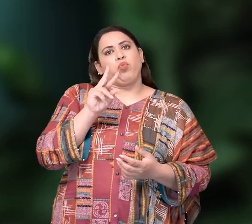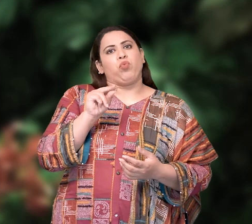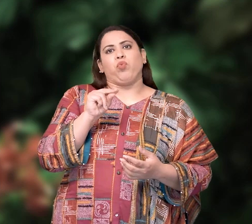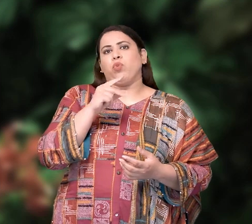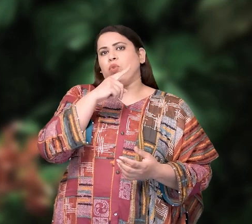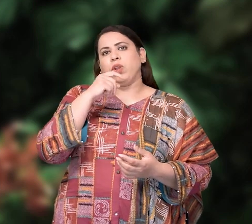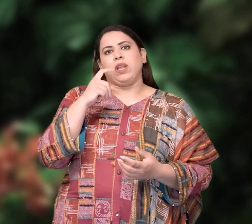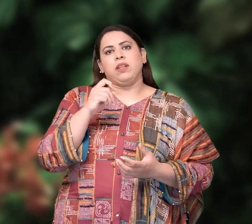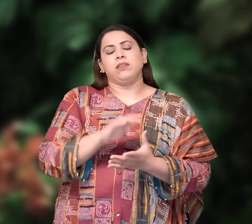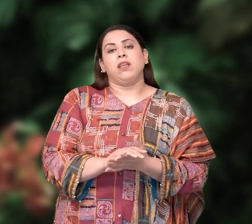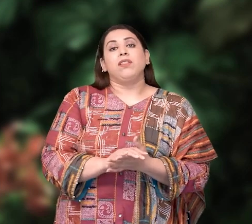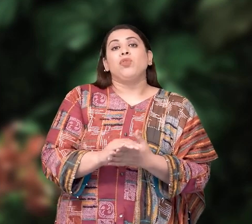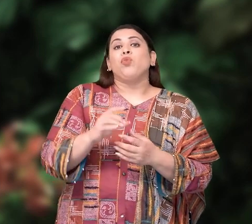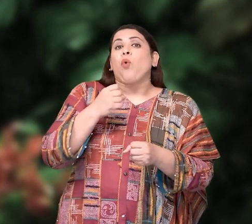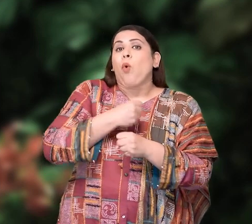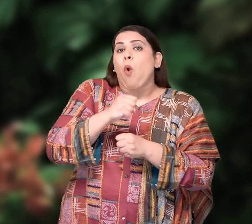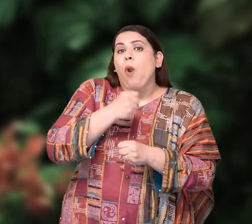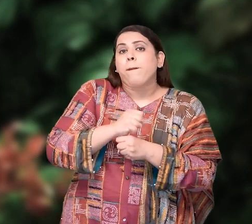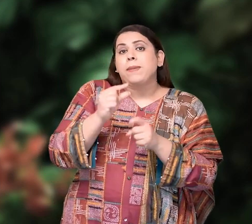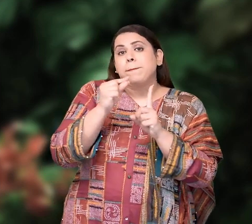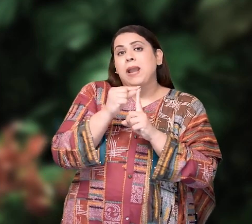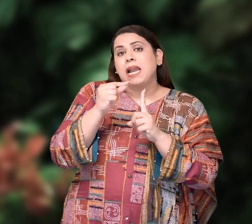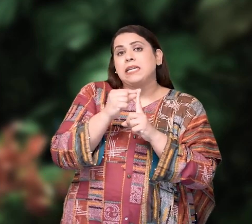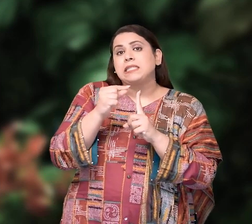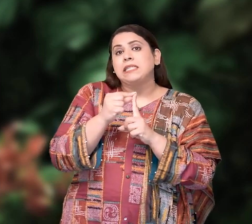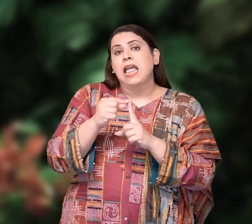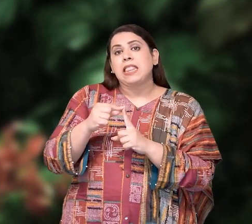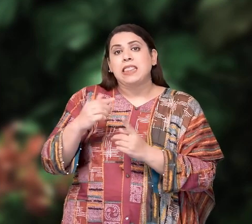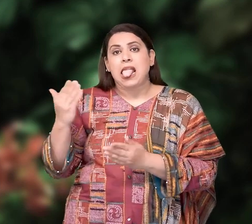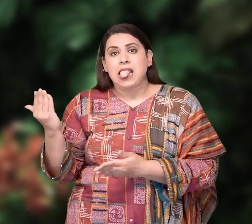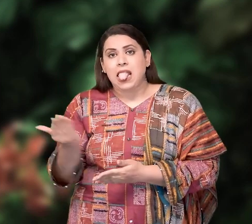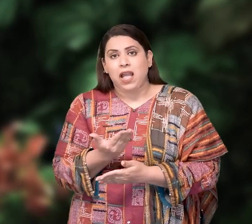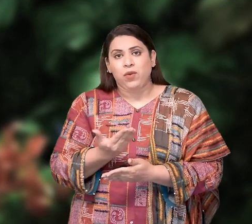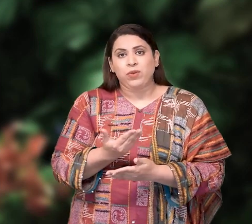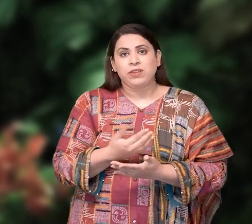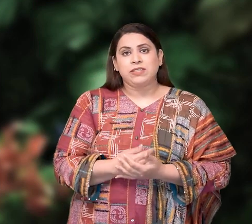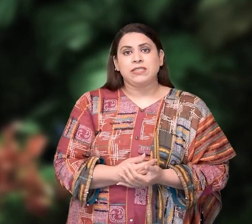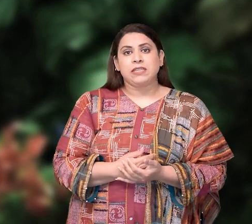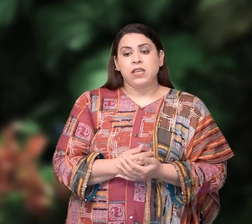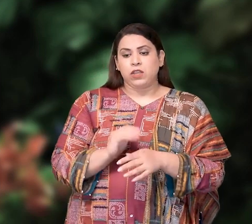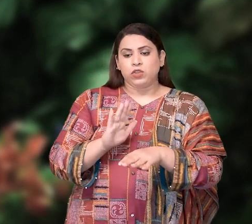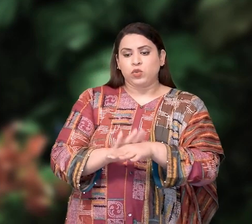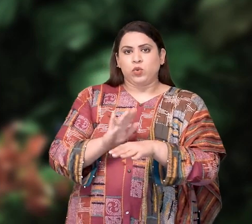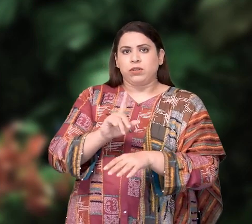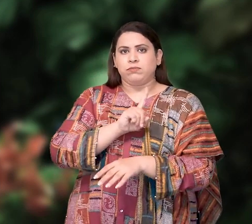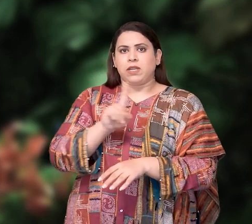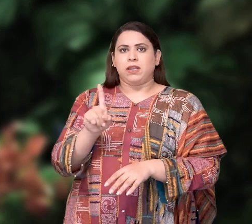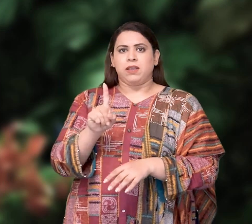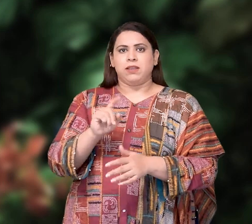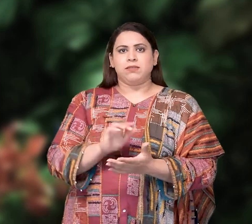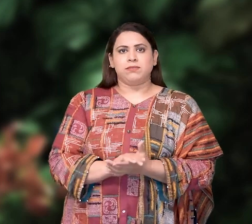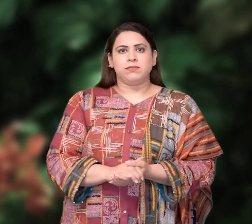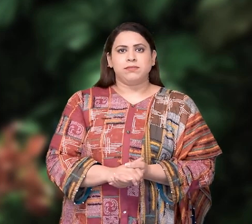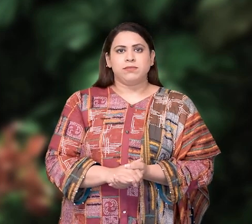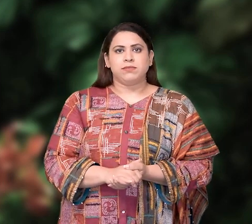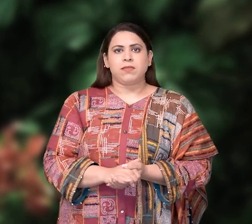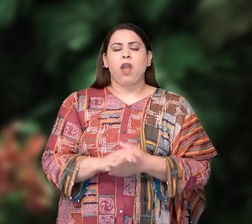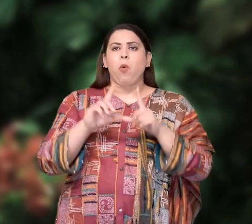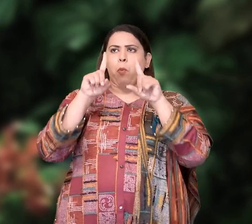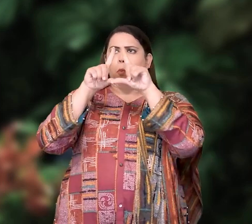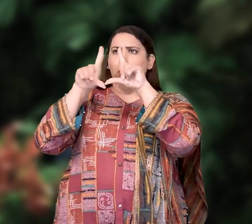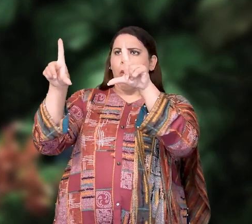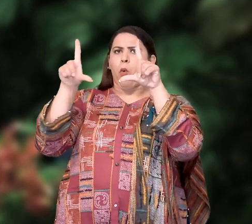English. The government of Pakistan launched a scheme known as Chuna Mana Hai. It was